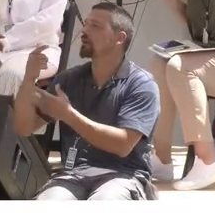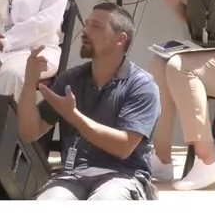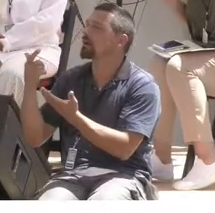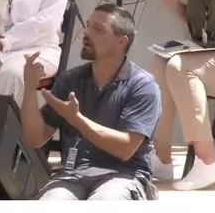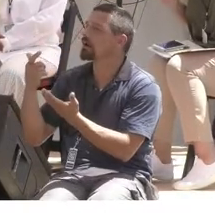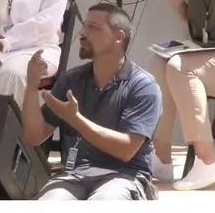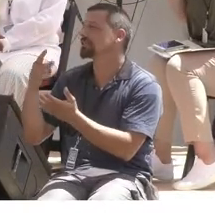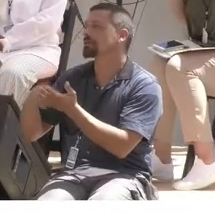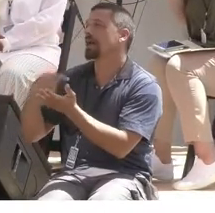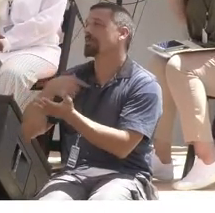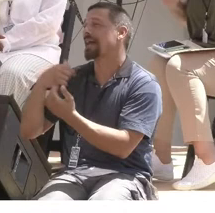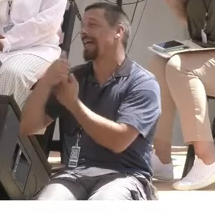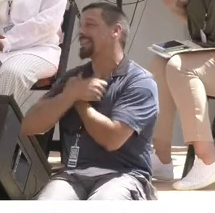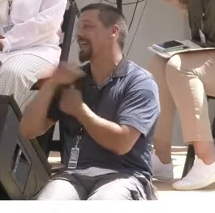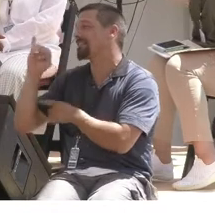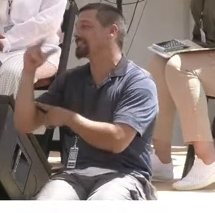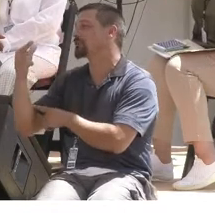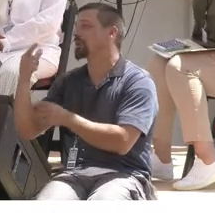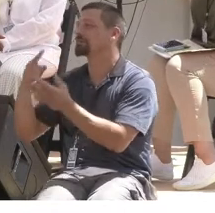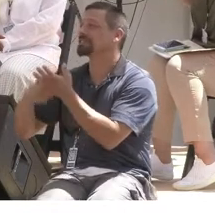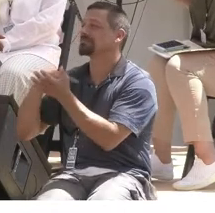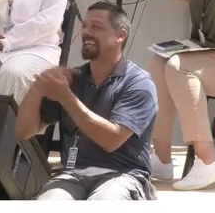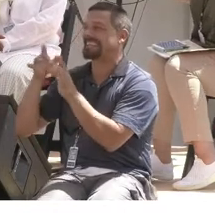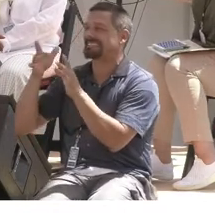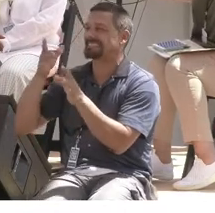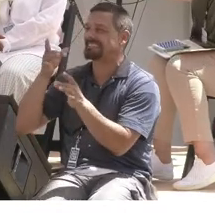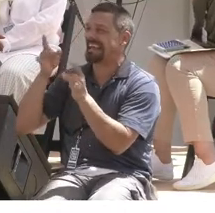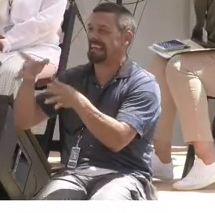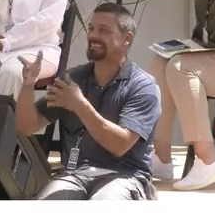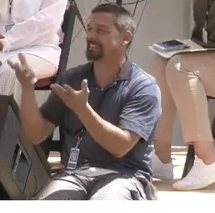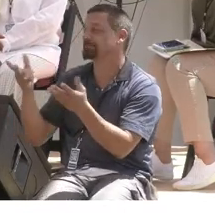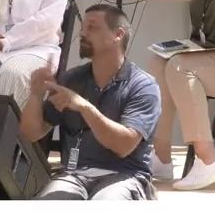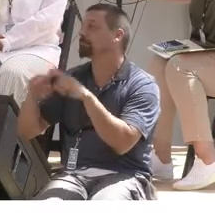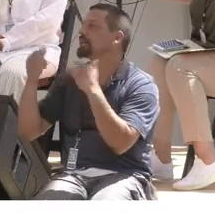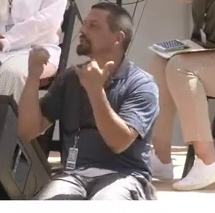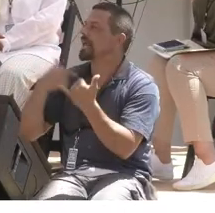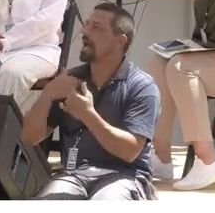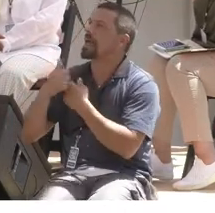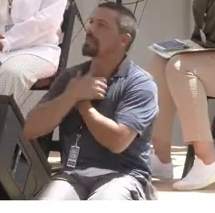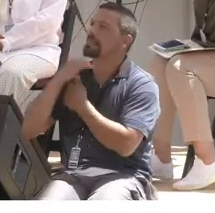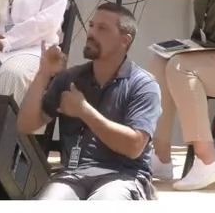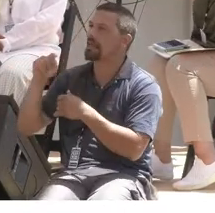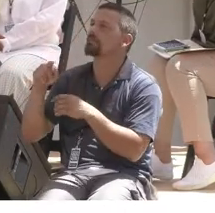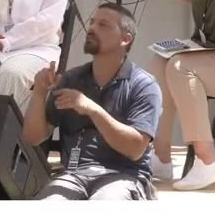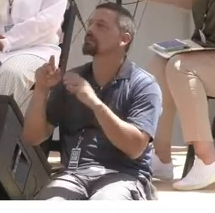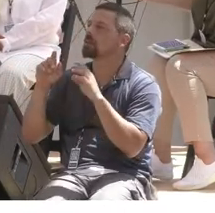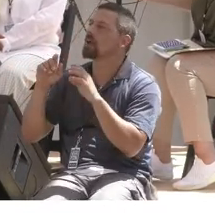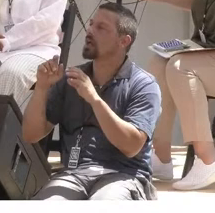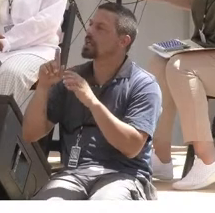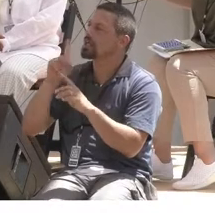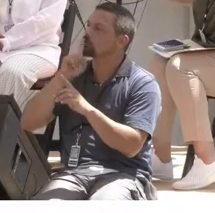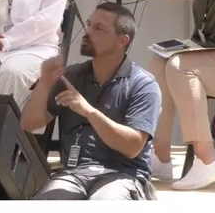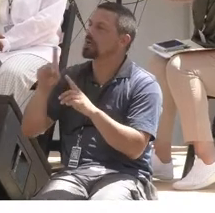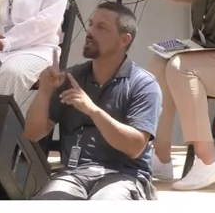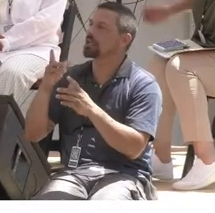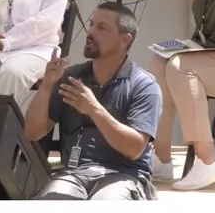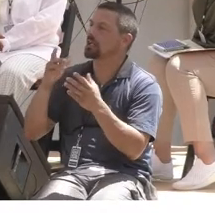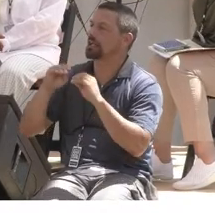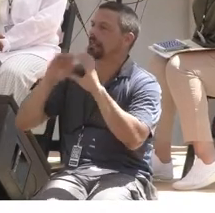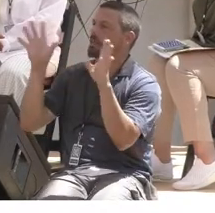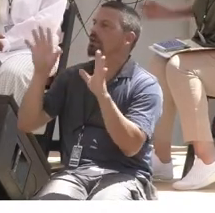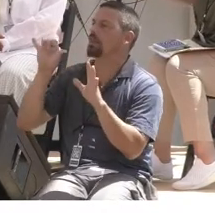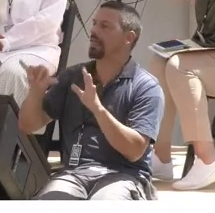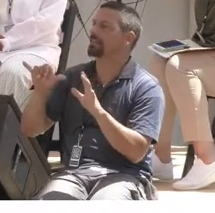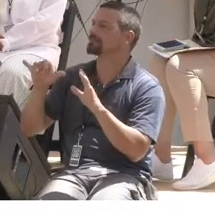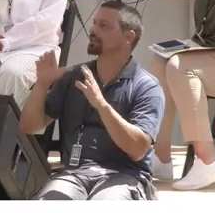love Instagram, sometimes I can't stand it, but today I love it because it's creating a consumer portal for you. Similarly,